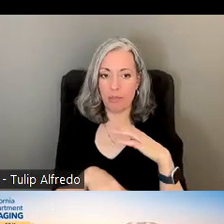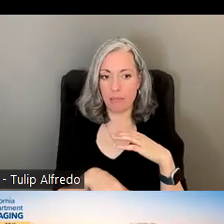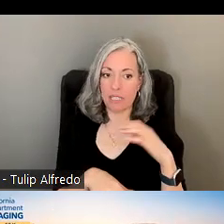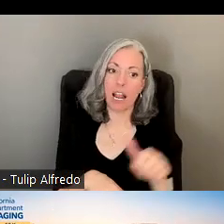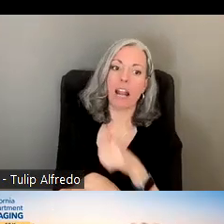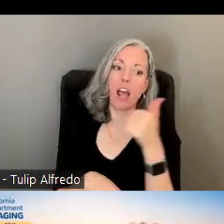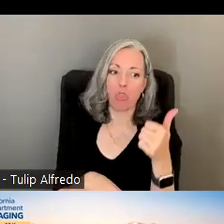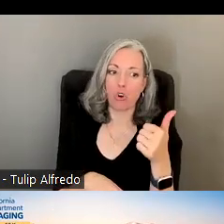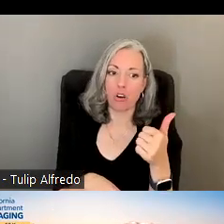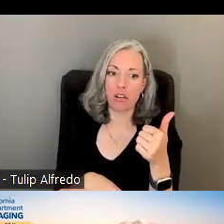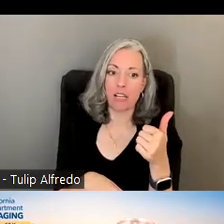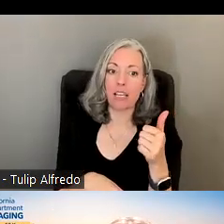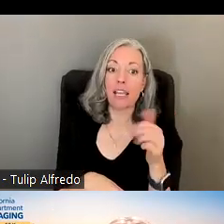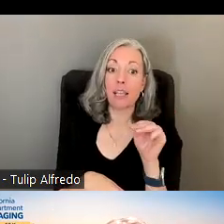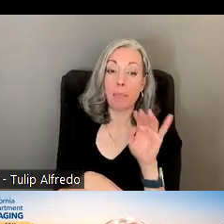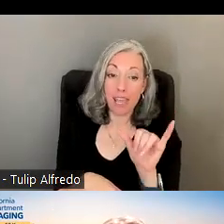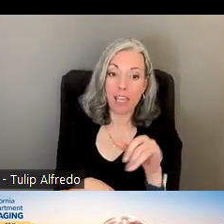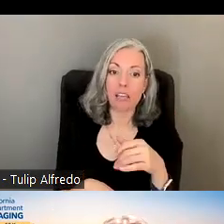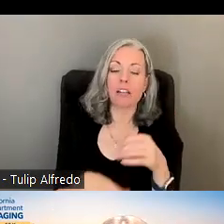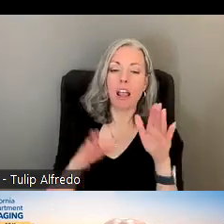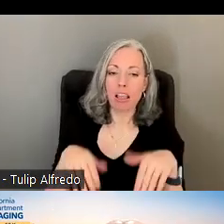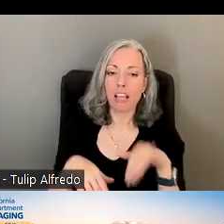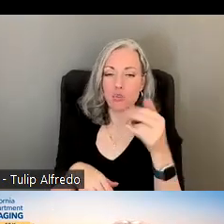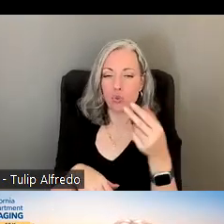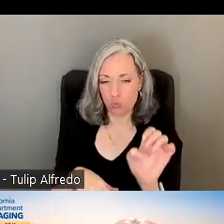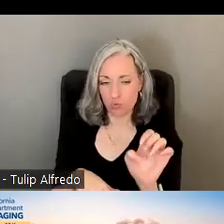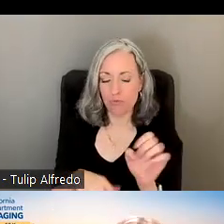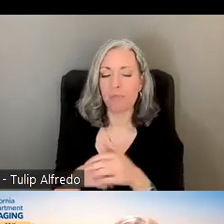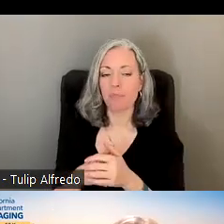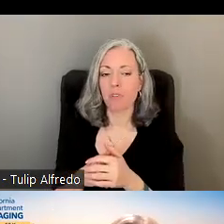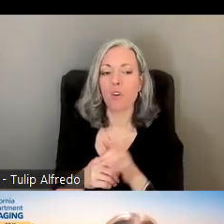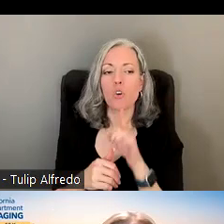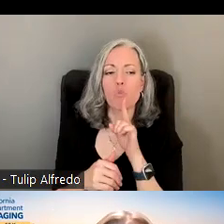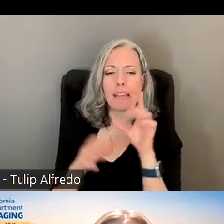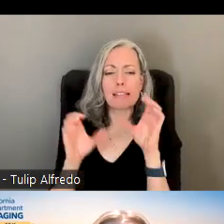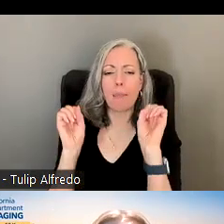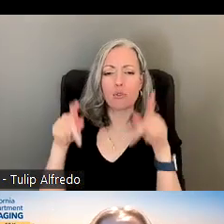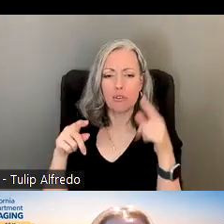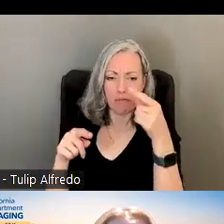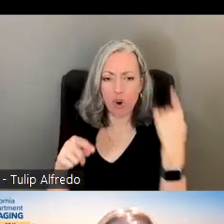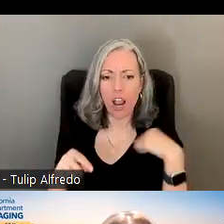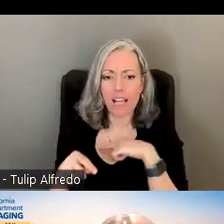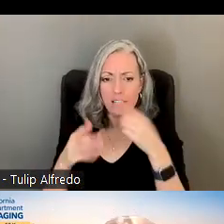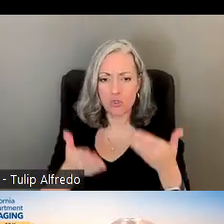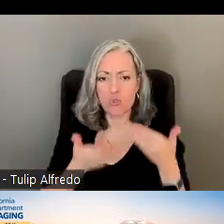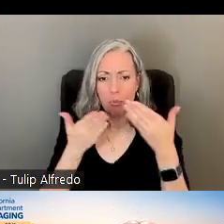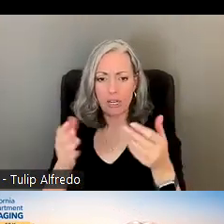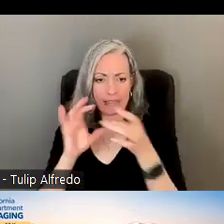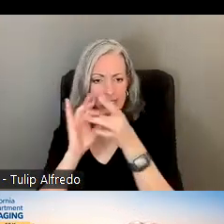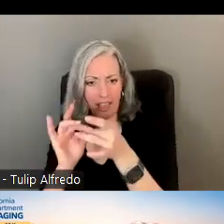late May, early June. The MPA Day of Action is really an opportunity for us to bring together